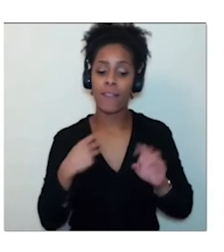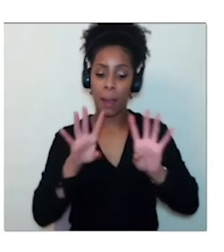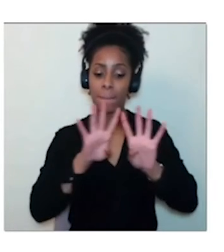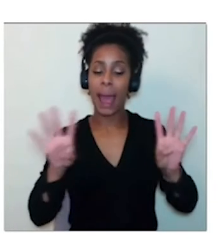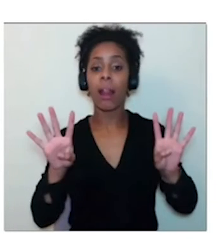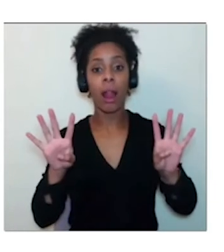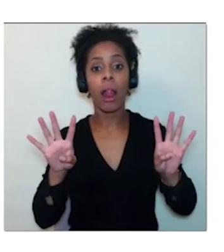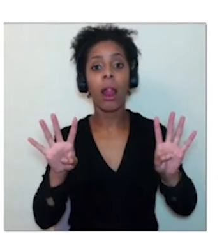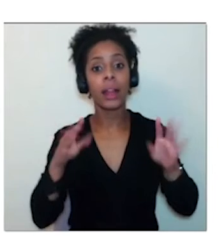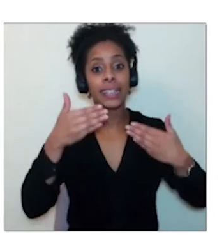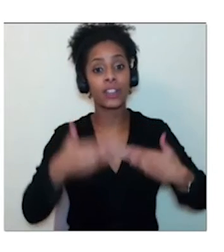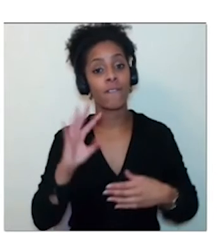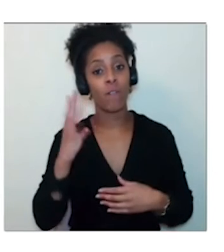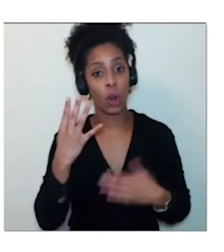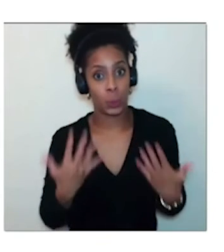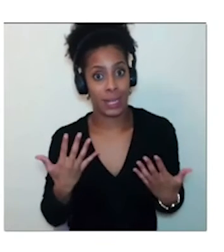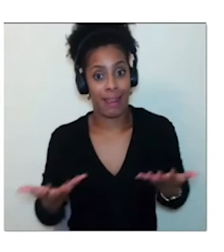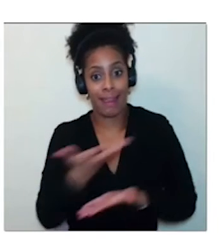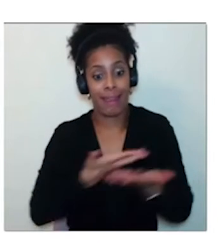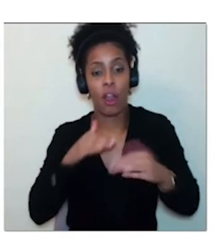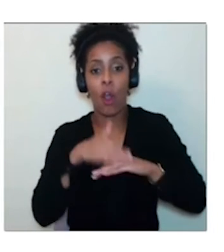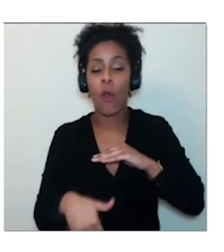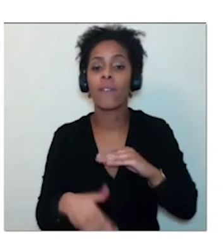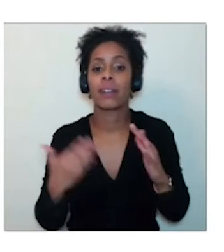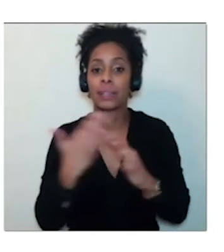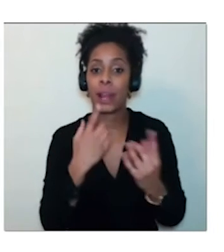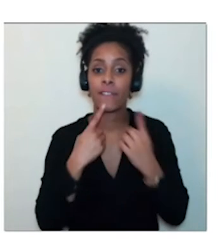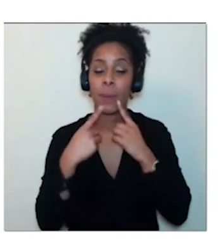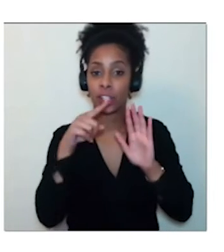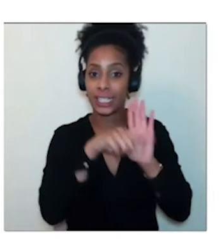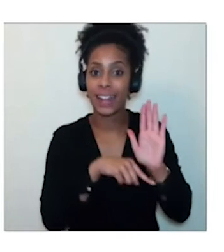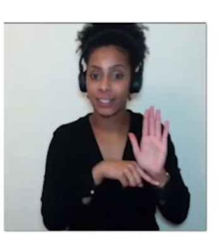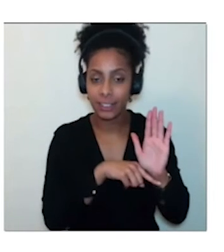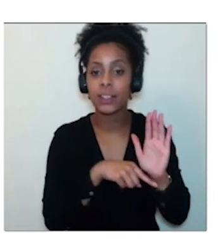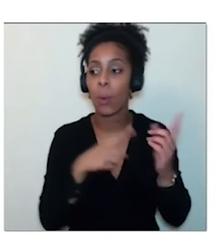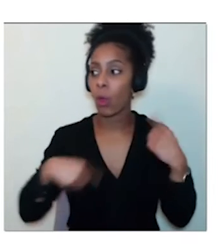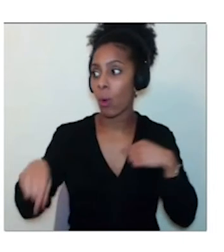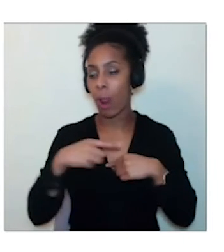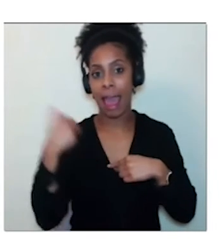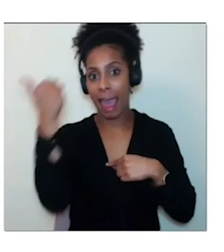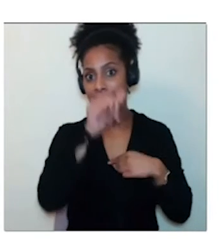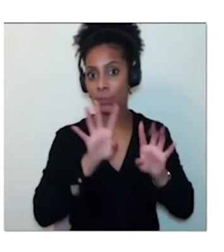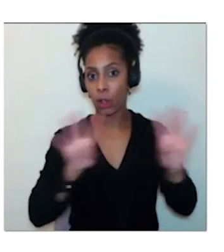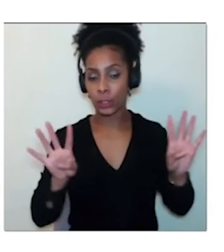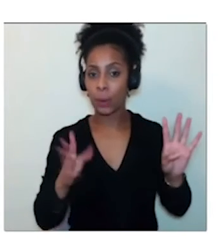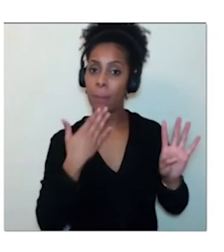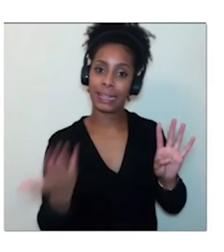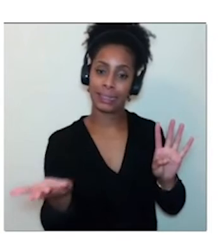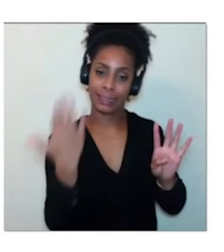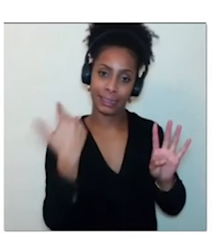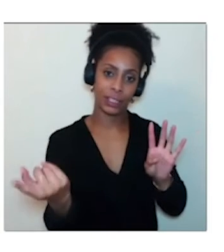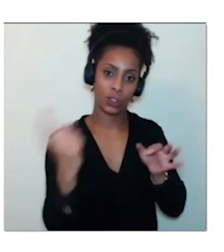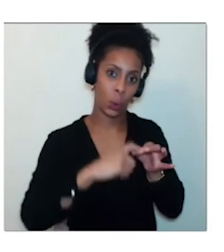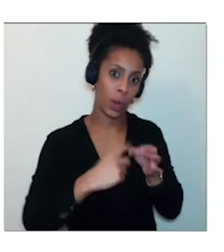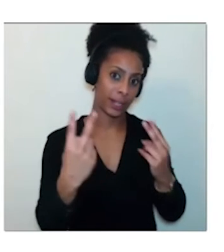today, attended by all of our subject experts for UKAAF standards. Please join us there. Thank you for your